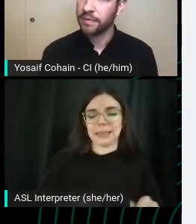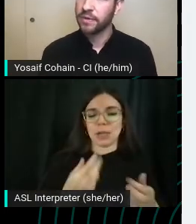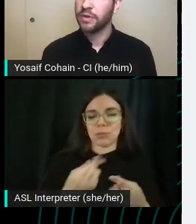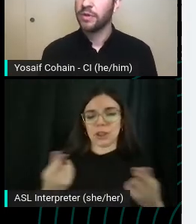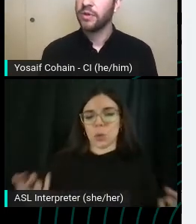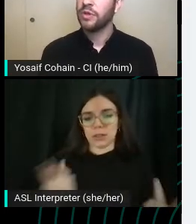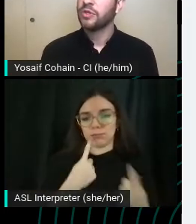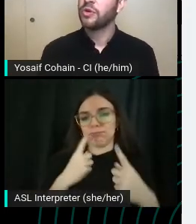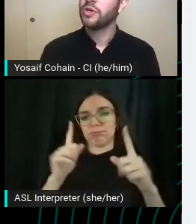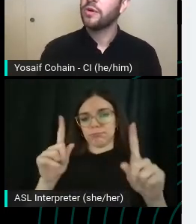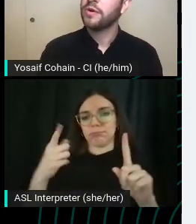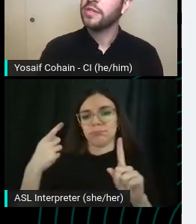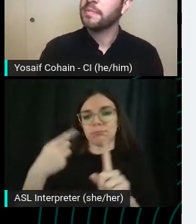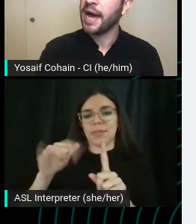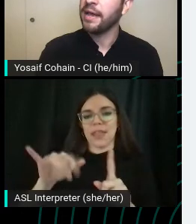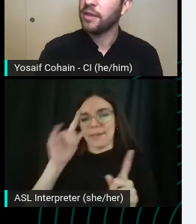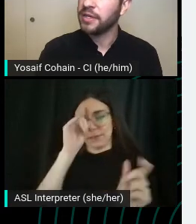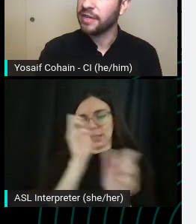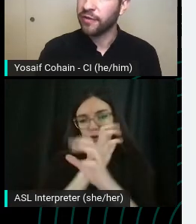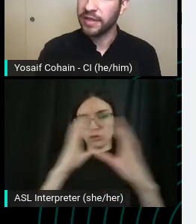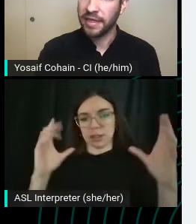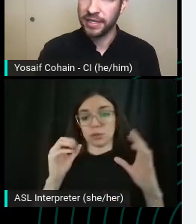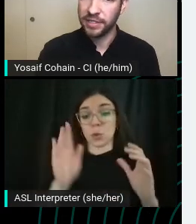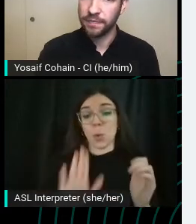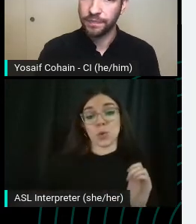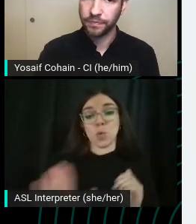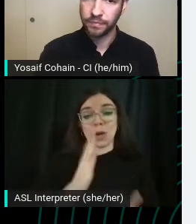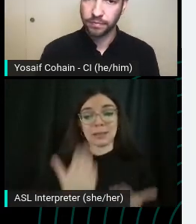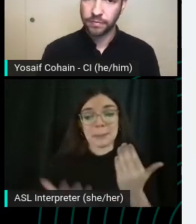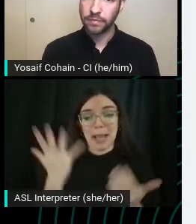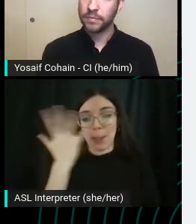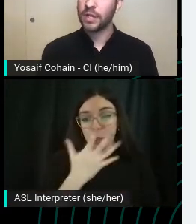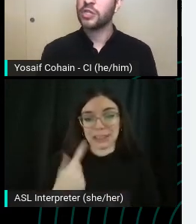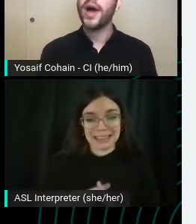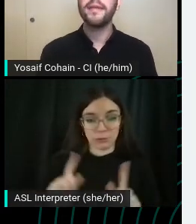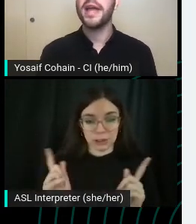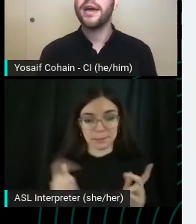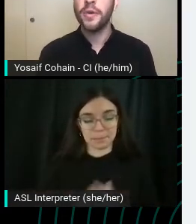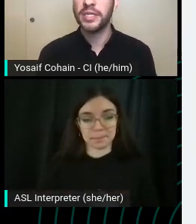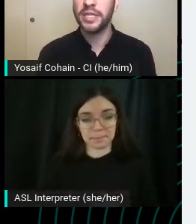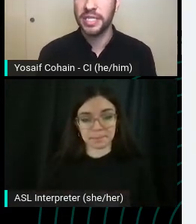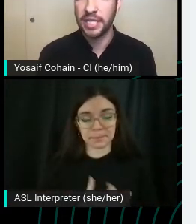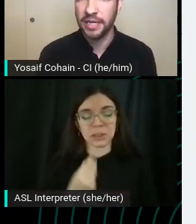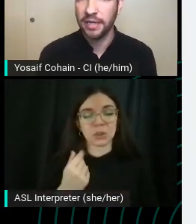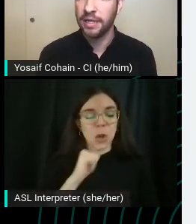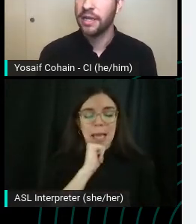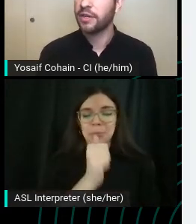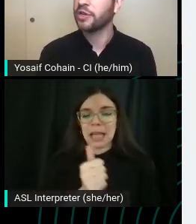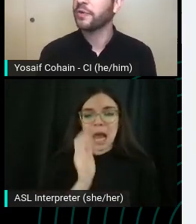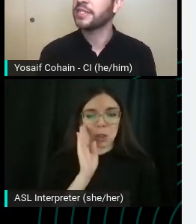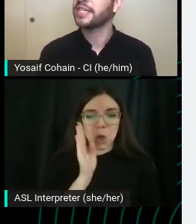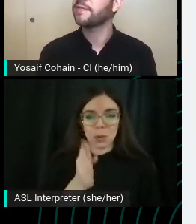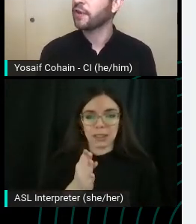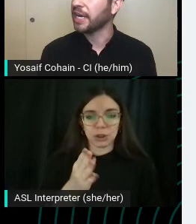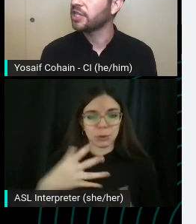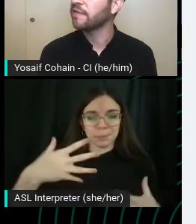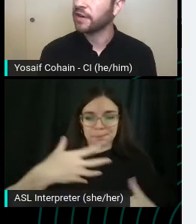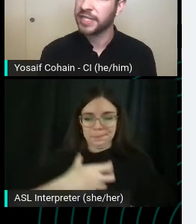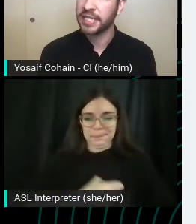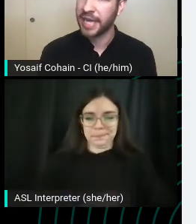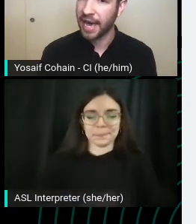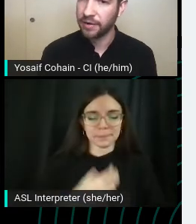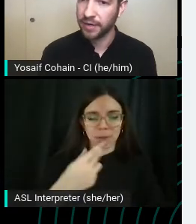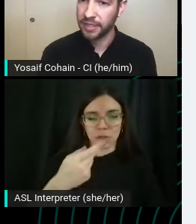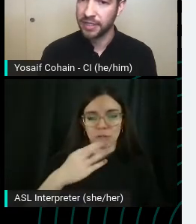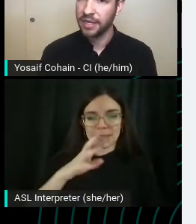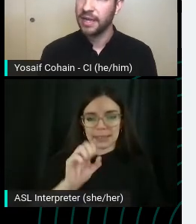vision. So yours might look different than this. So I am not going to distill the heuristics for each of our